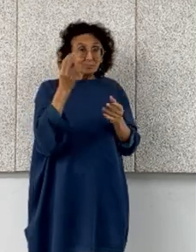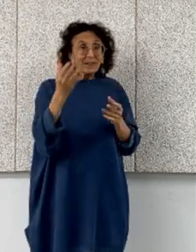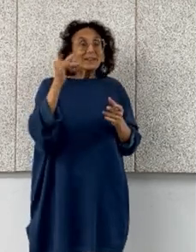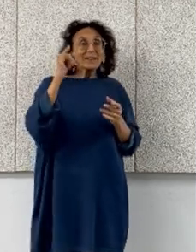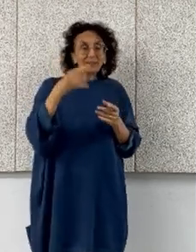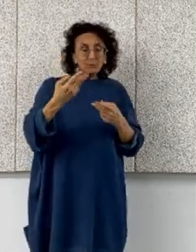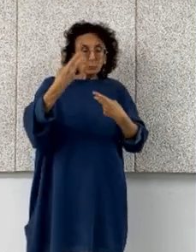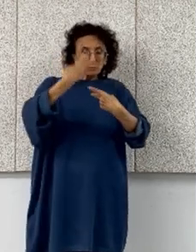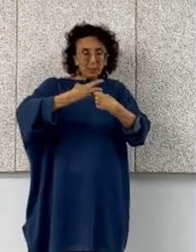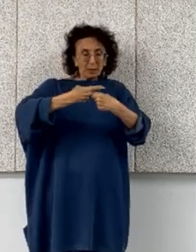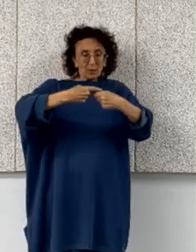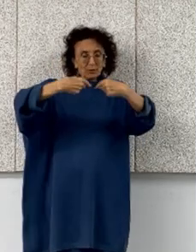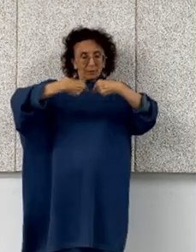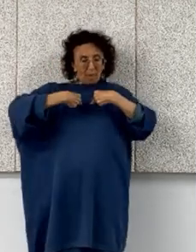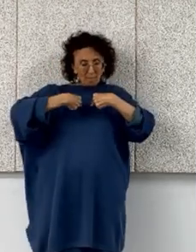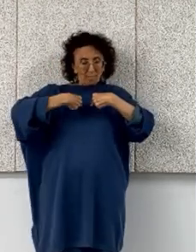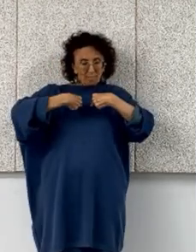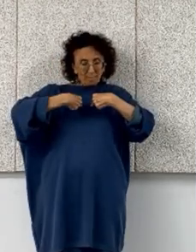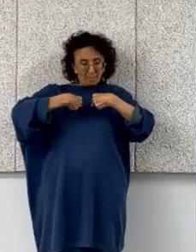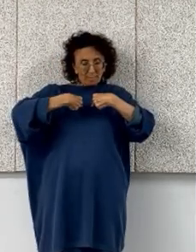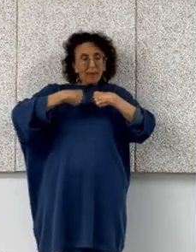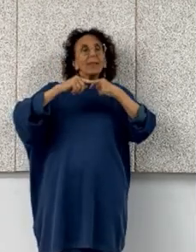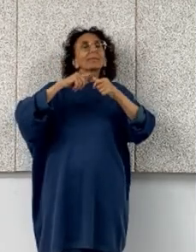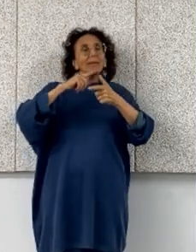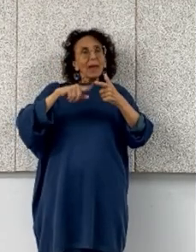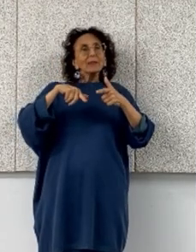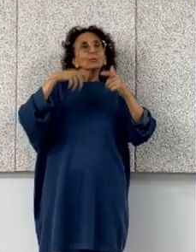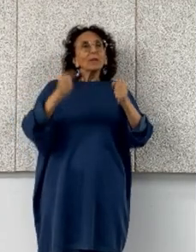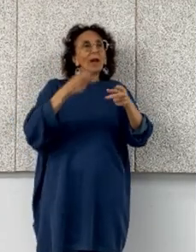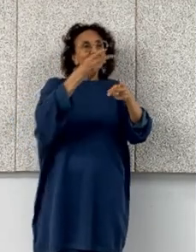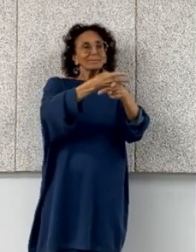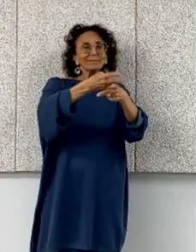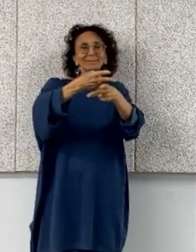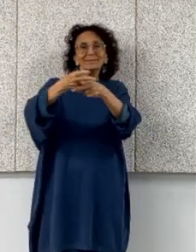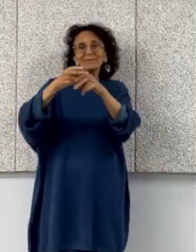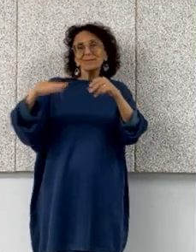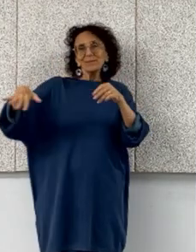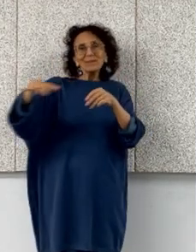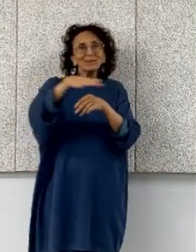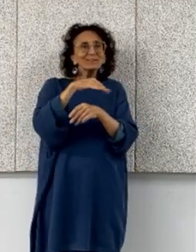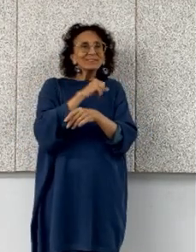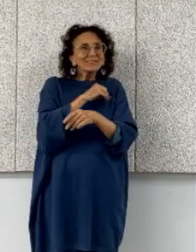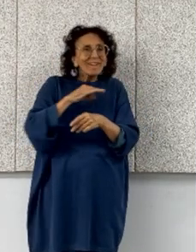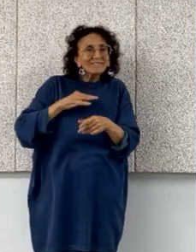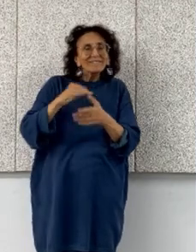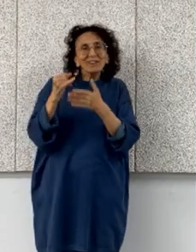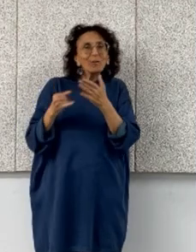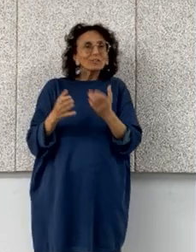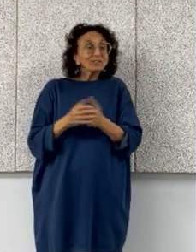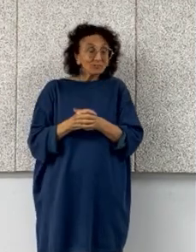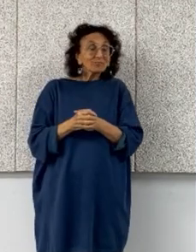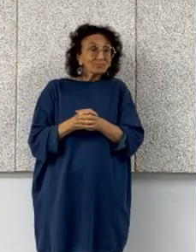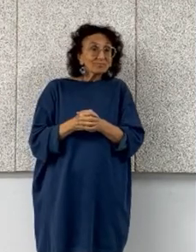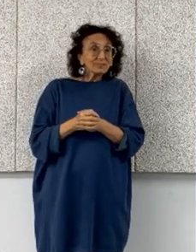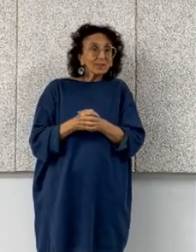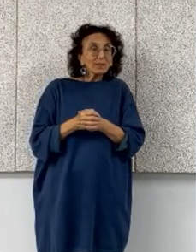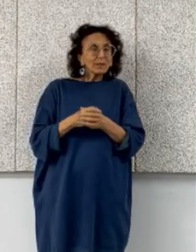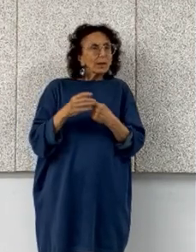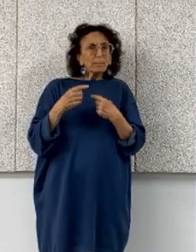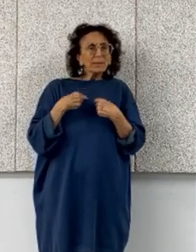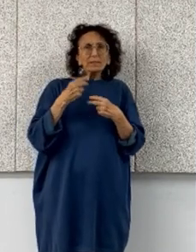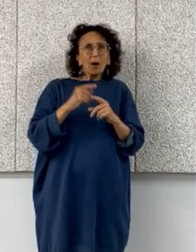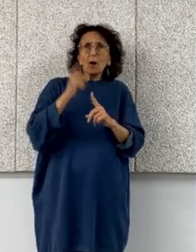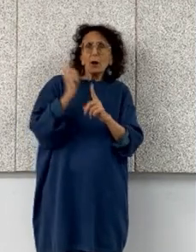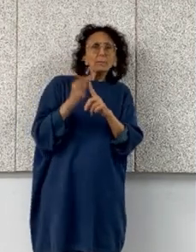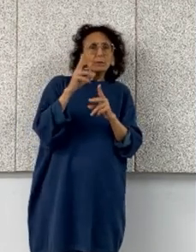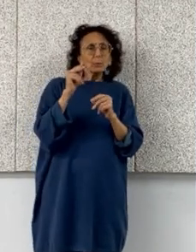care of the staff that you're working with, of the artists that you're working with. And that's been a process for me. I think